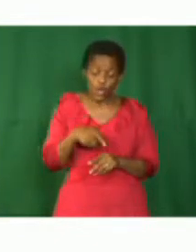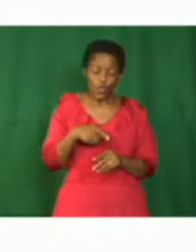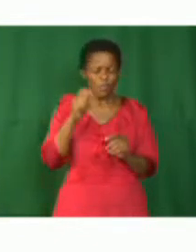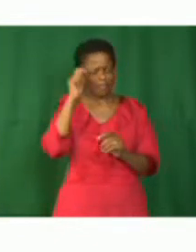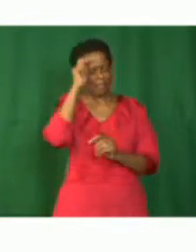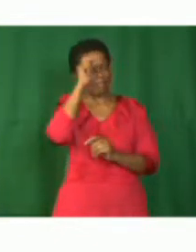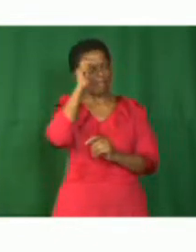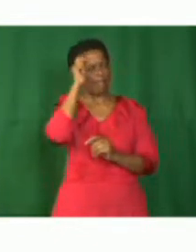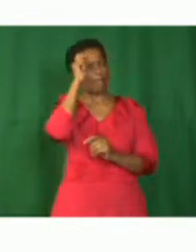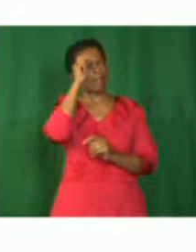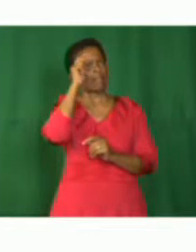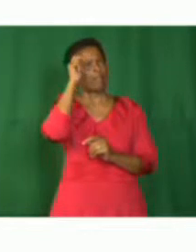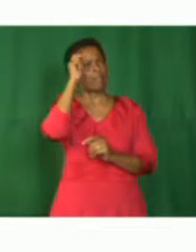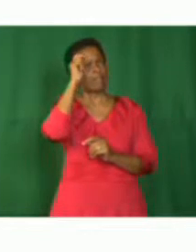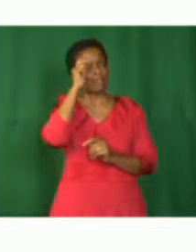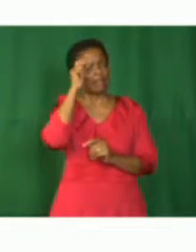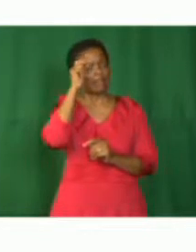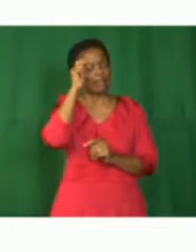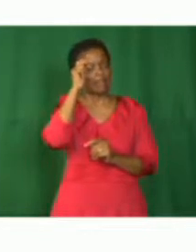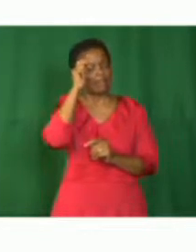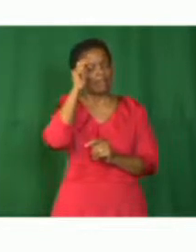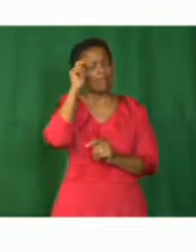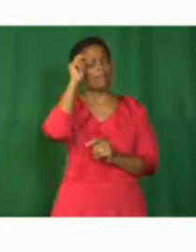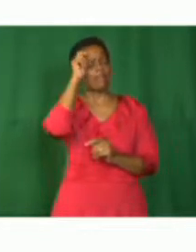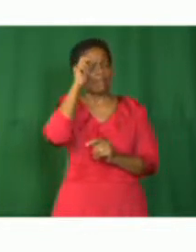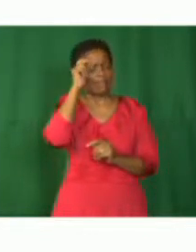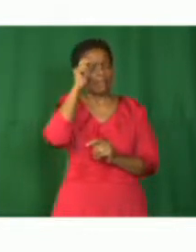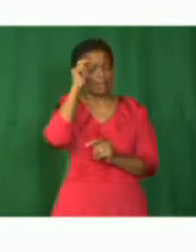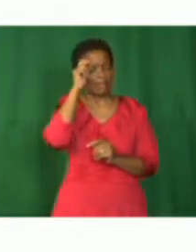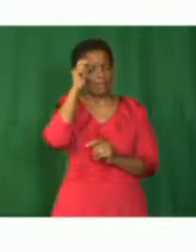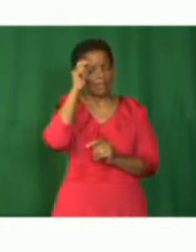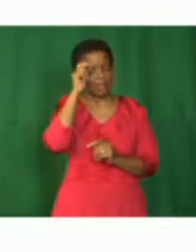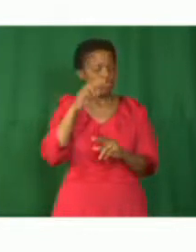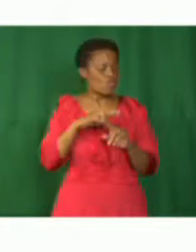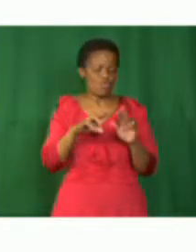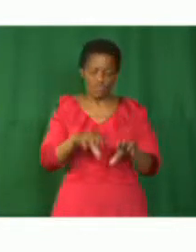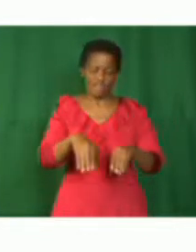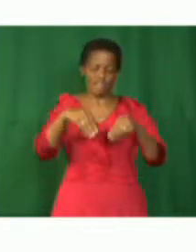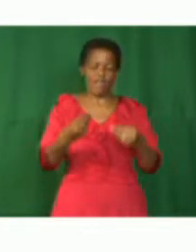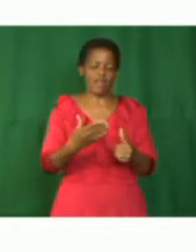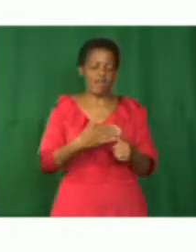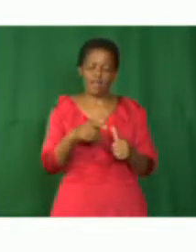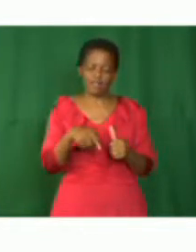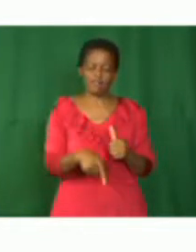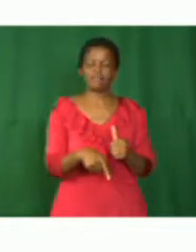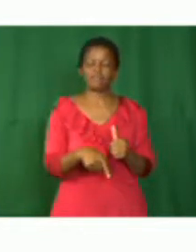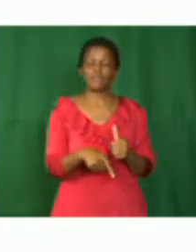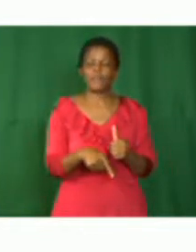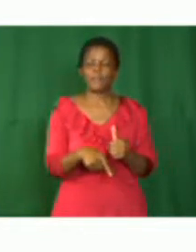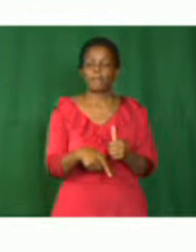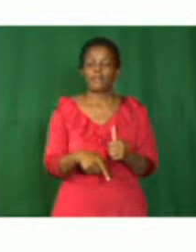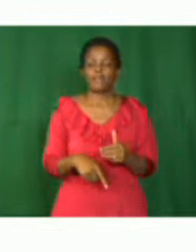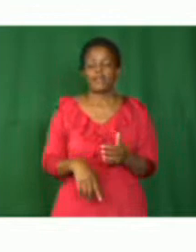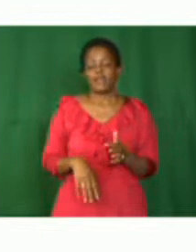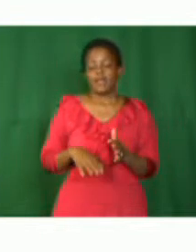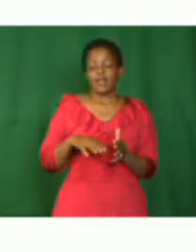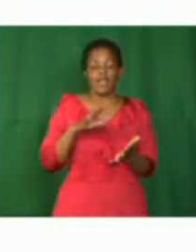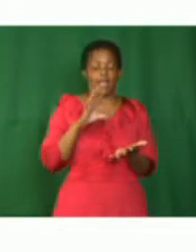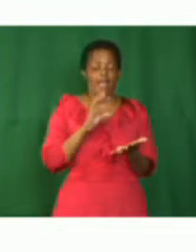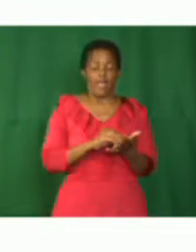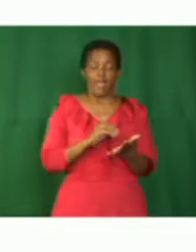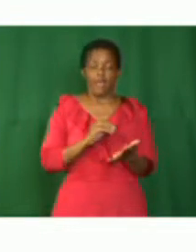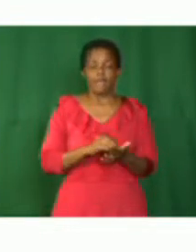It means this is an evaluative question. And then the last one is inferential